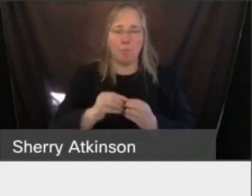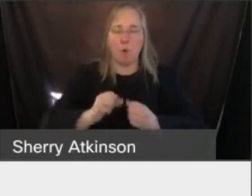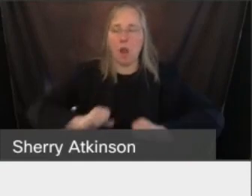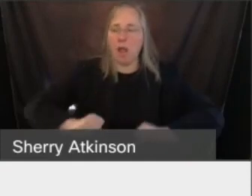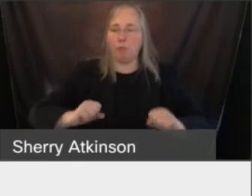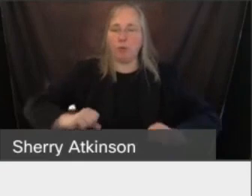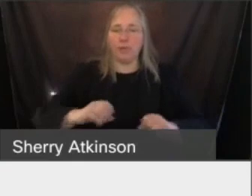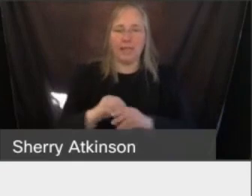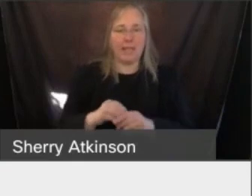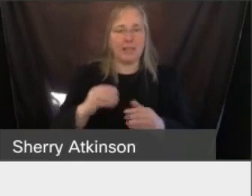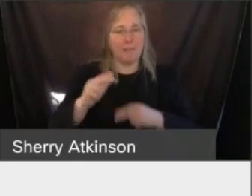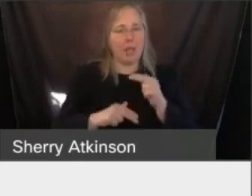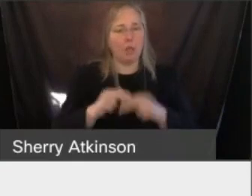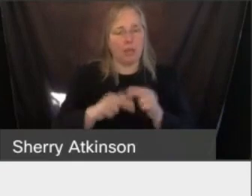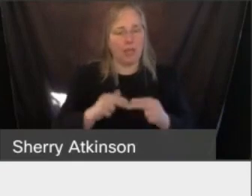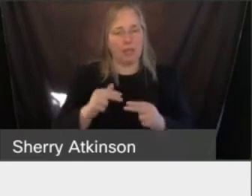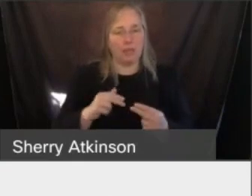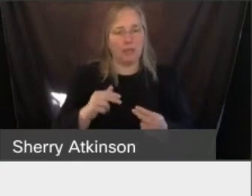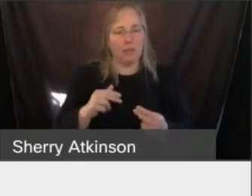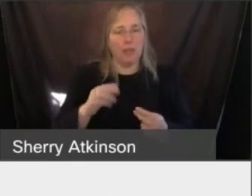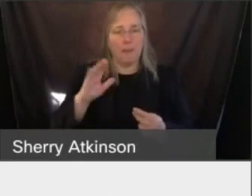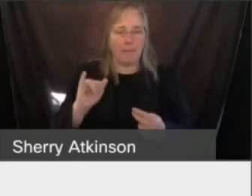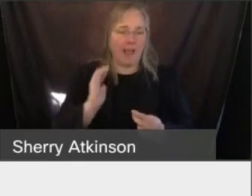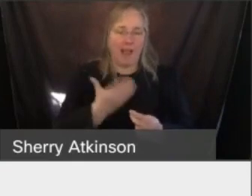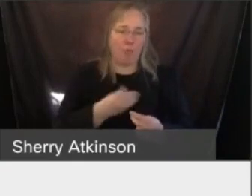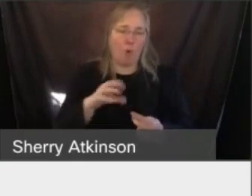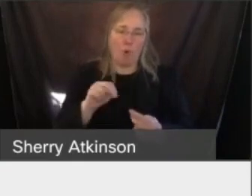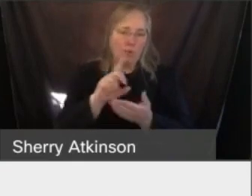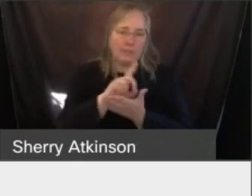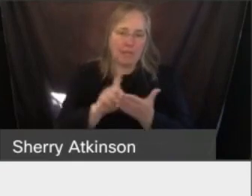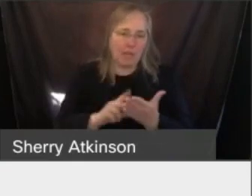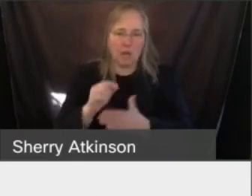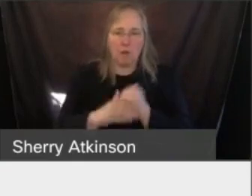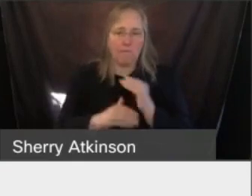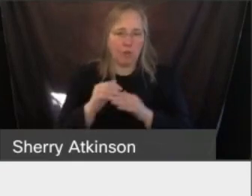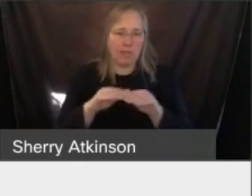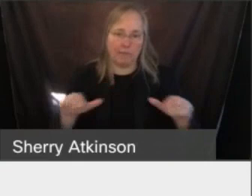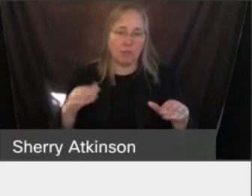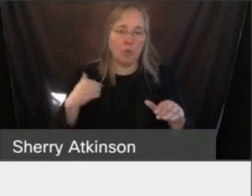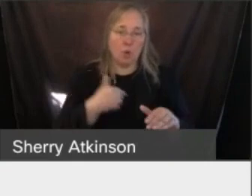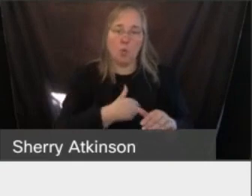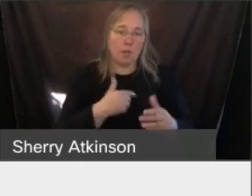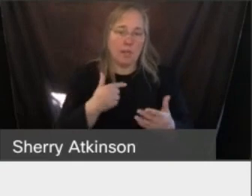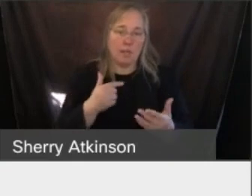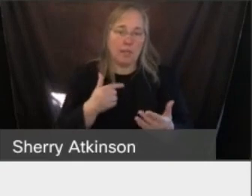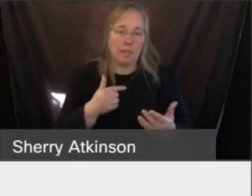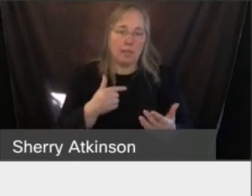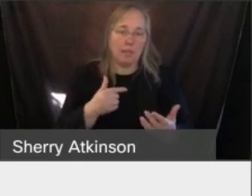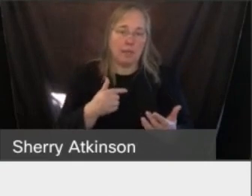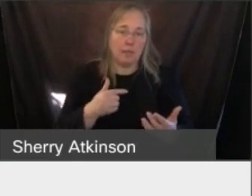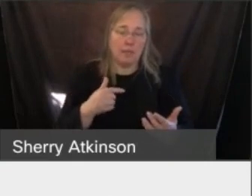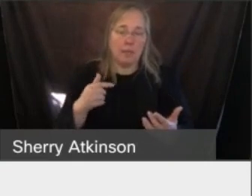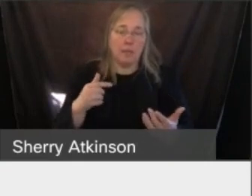the building by I guess our own design and comfort levels and whatever, and we may exceed what was usually kind of assumed would